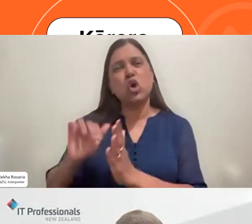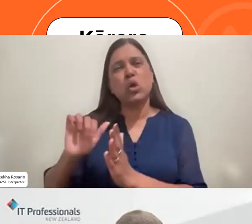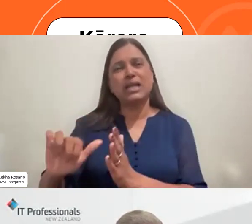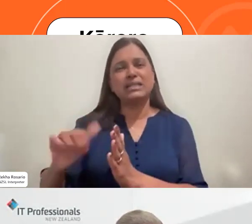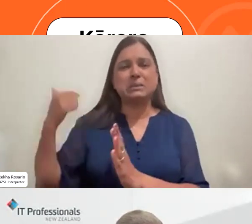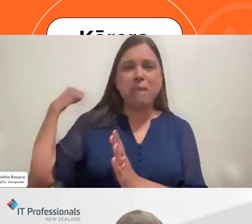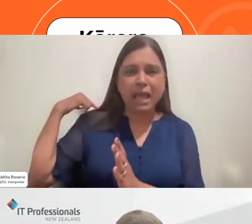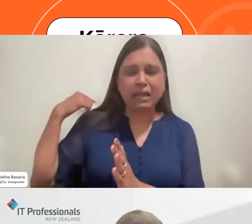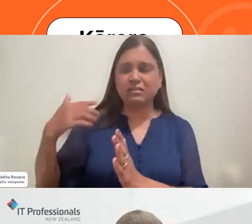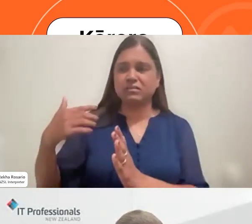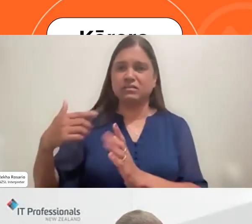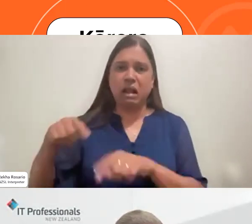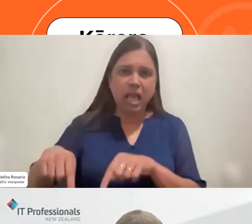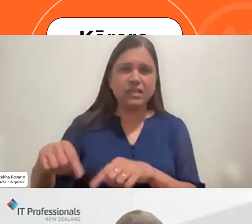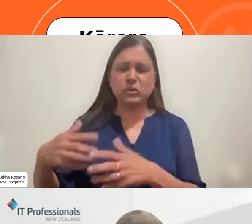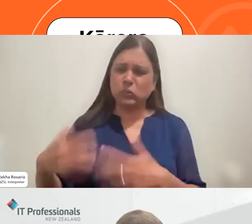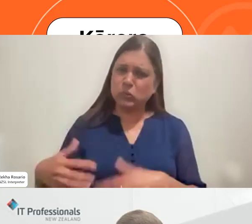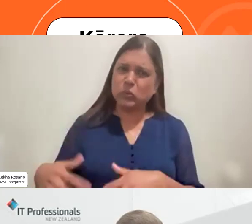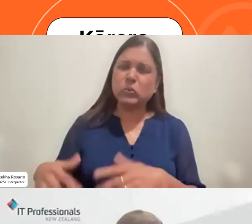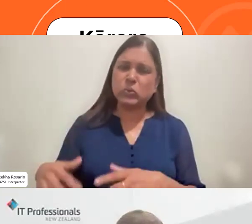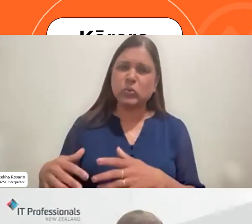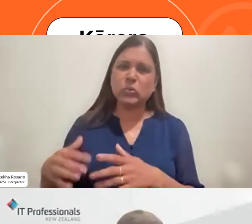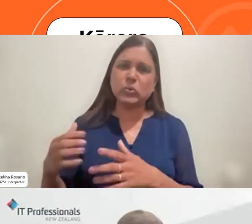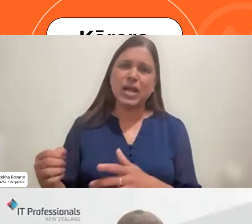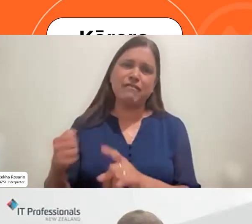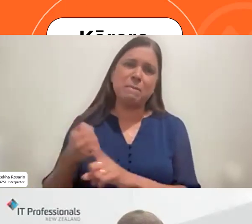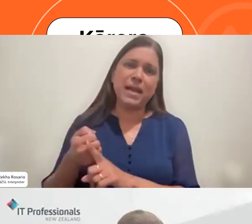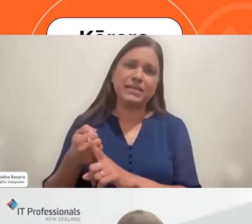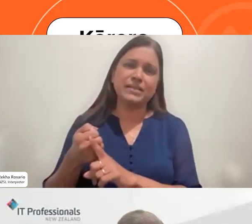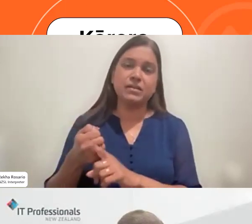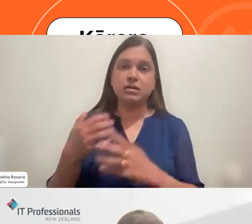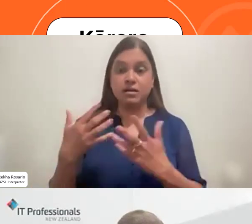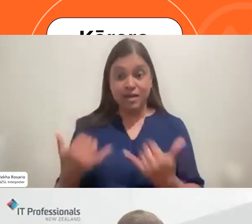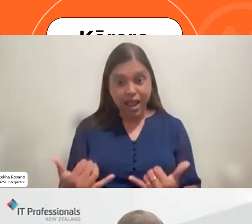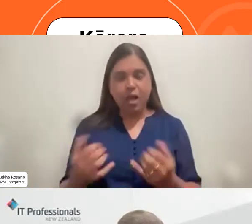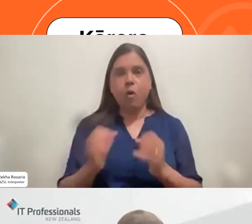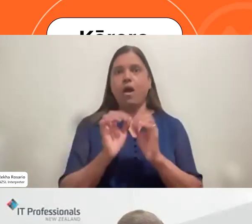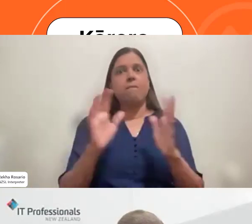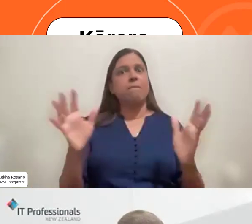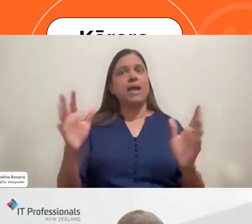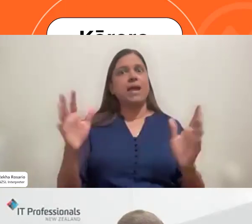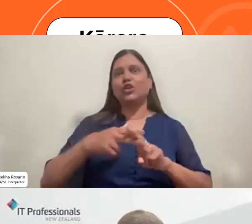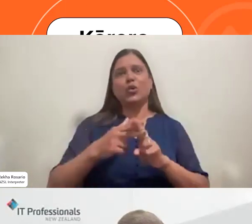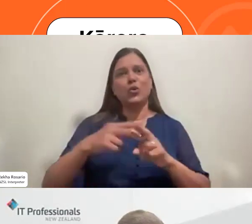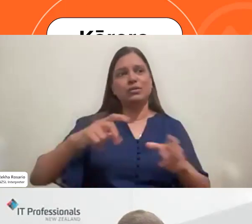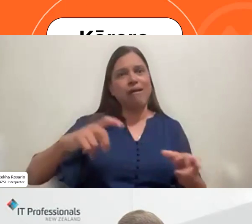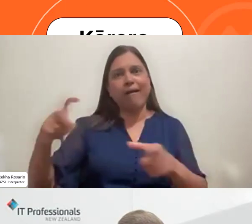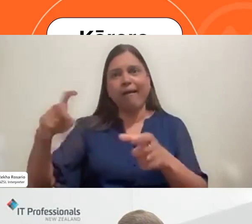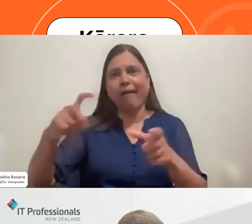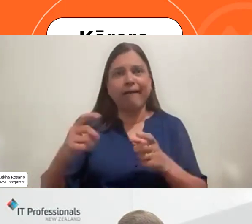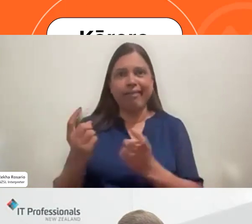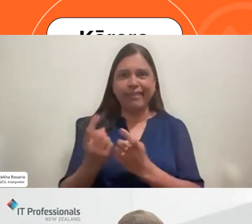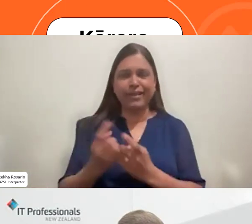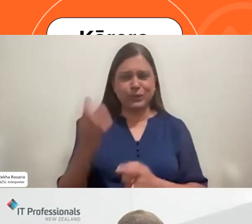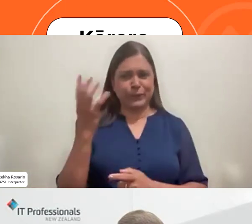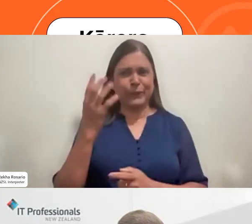knees. And now there's some amazing tools out there from using technology to be able to help in that area as